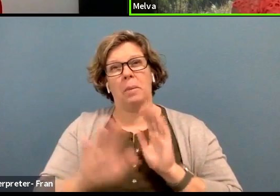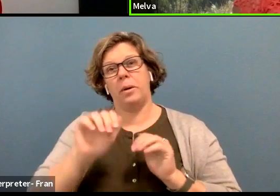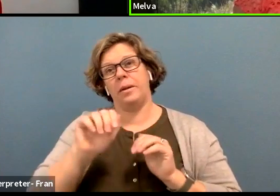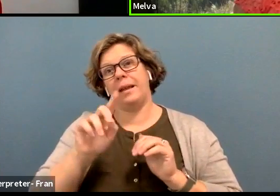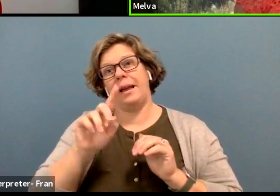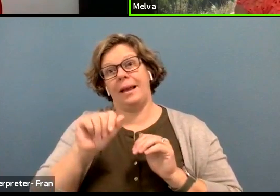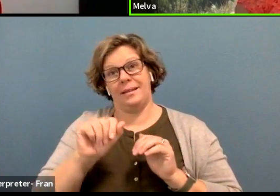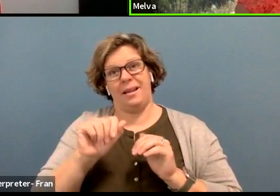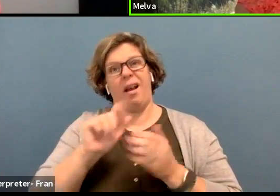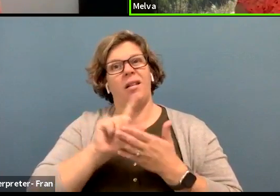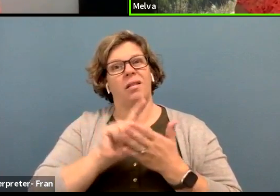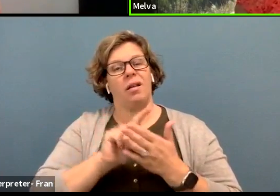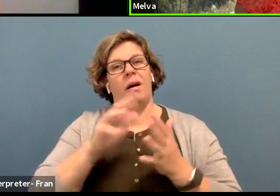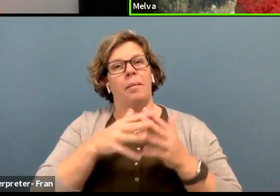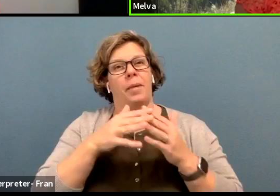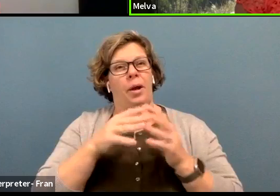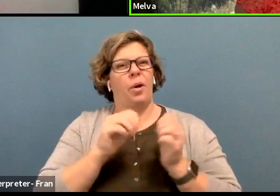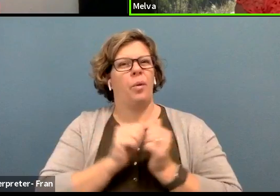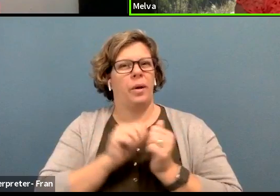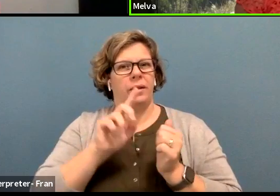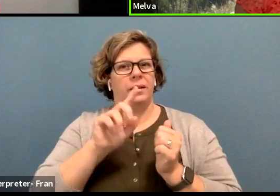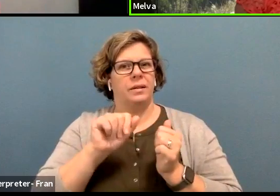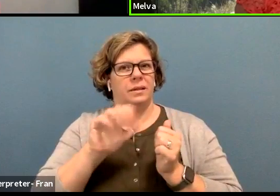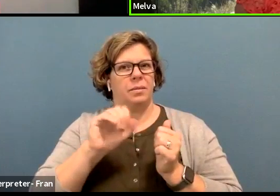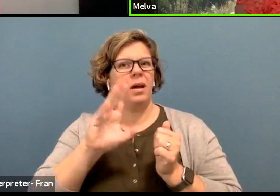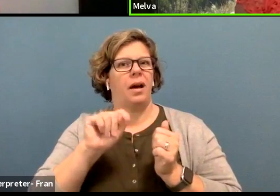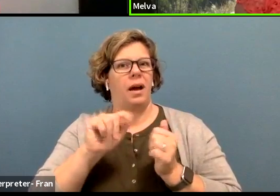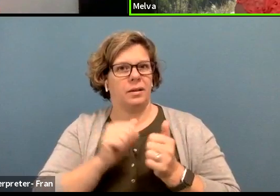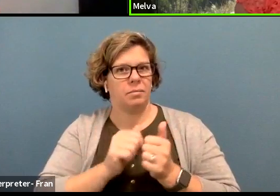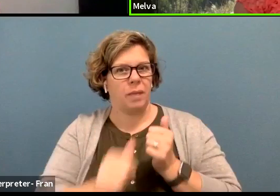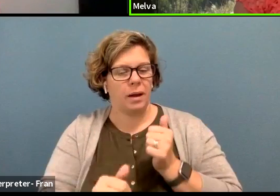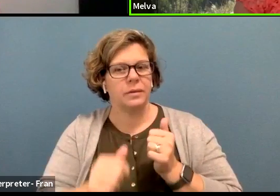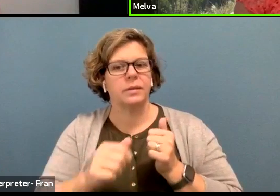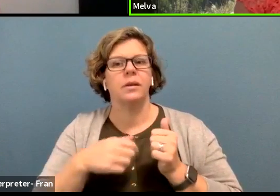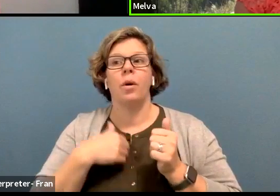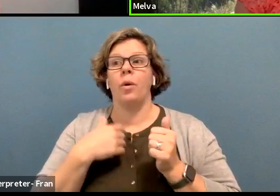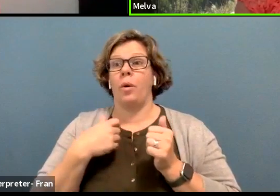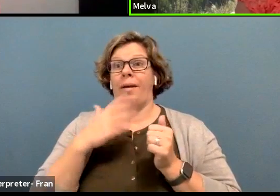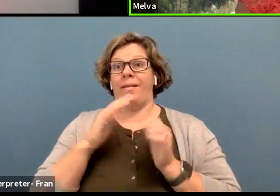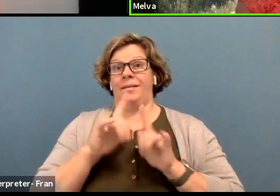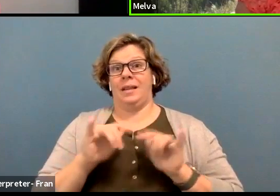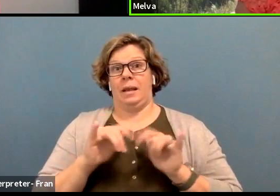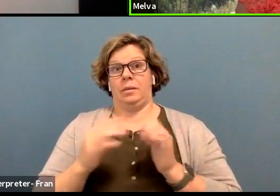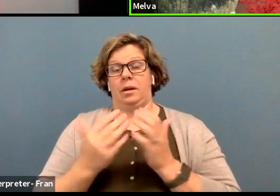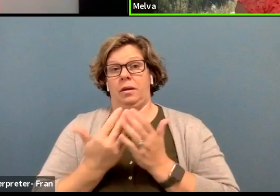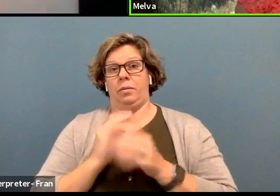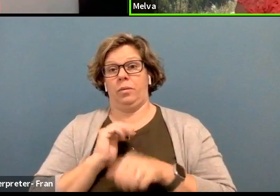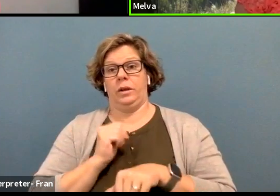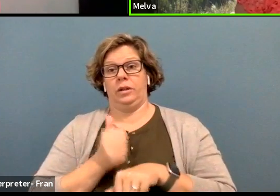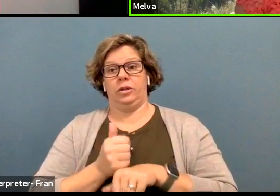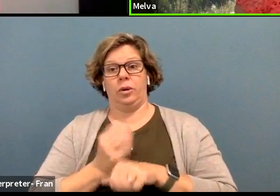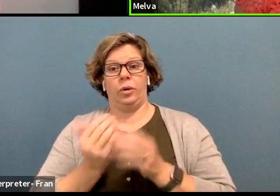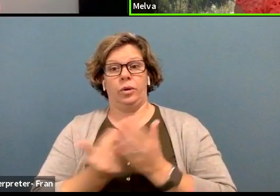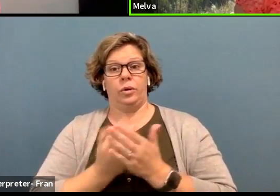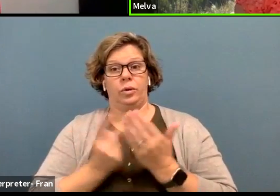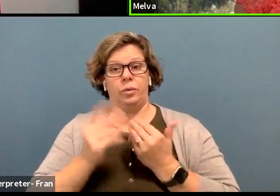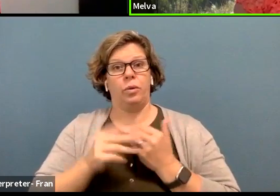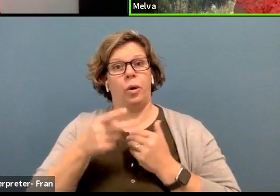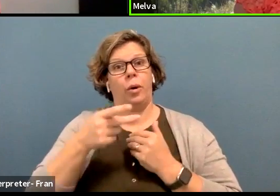was passed. We started a new program in Idaho within home care. The